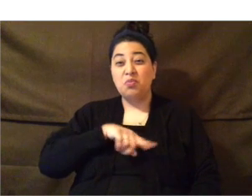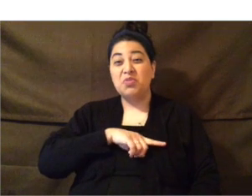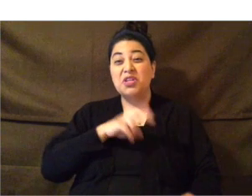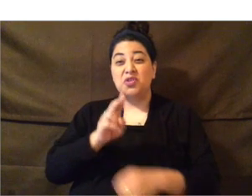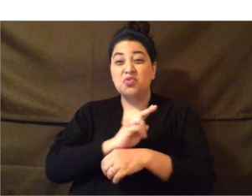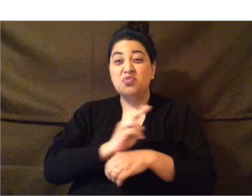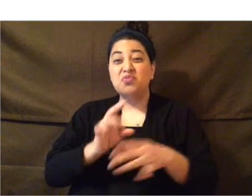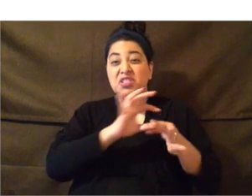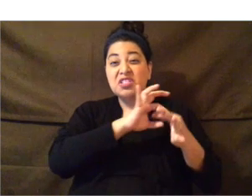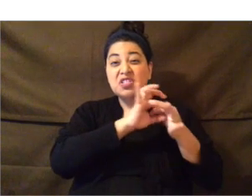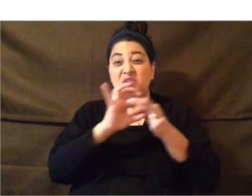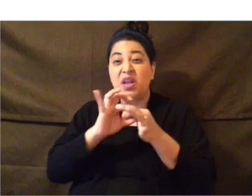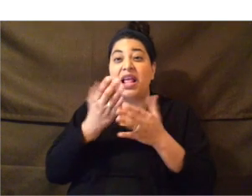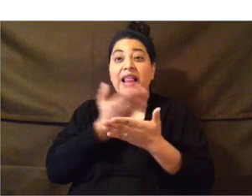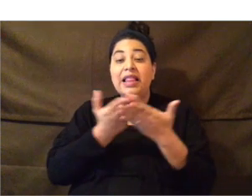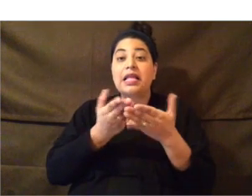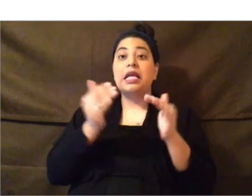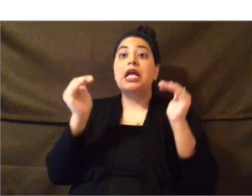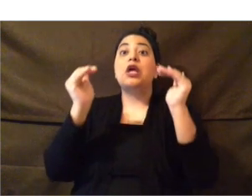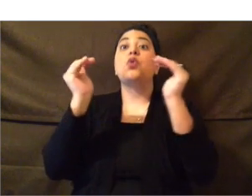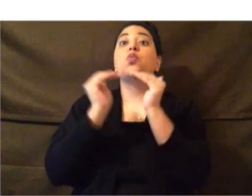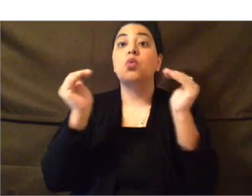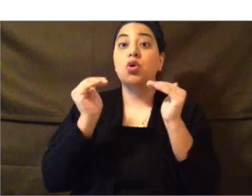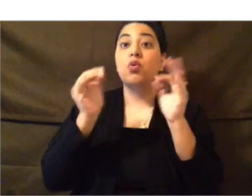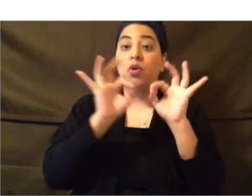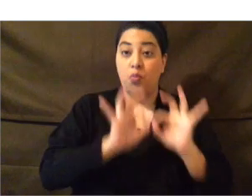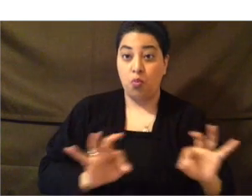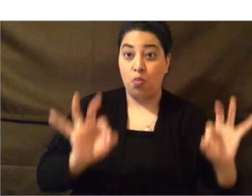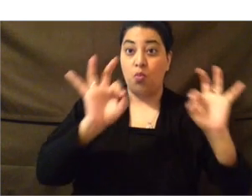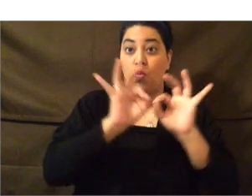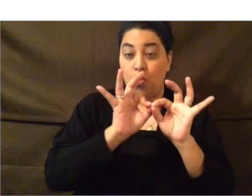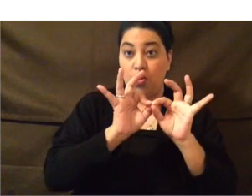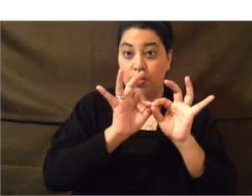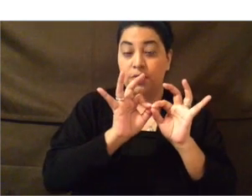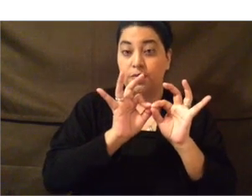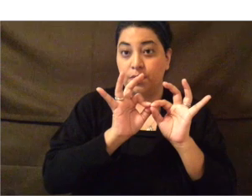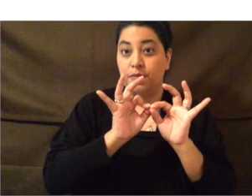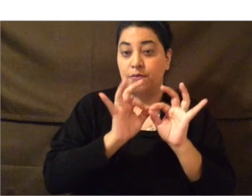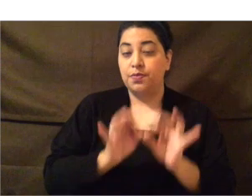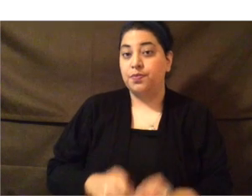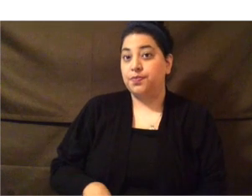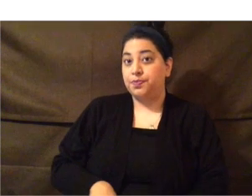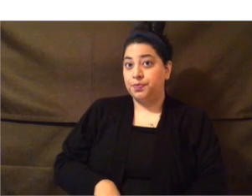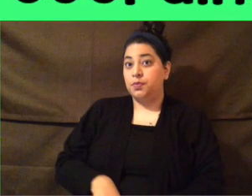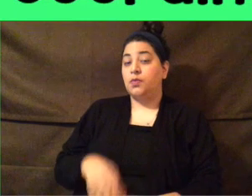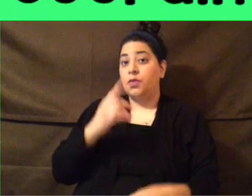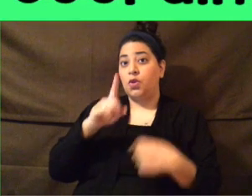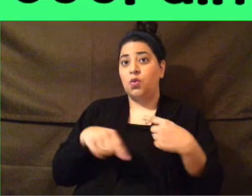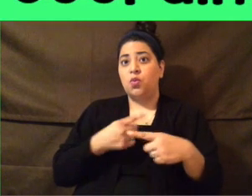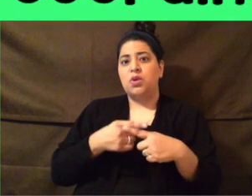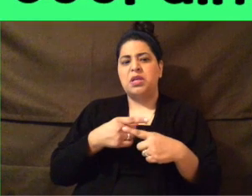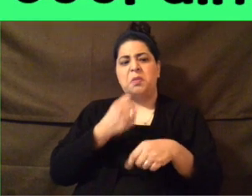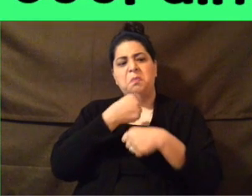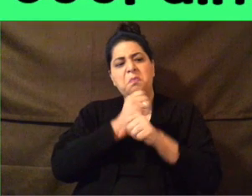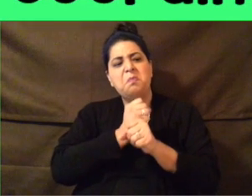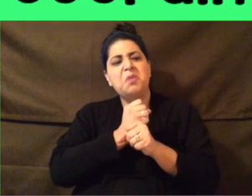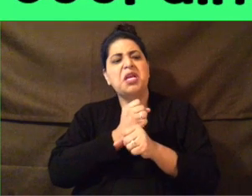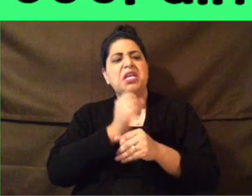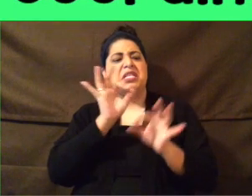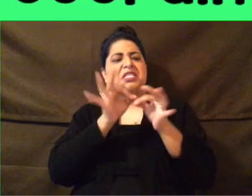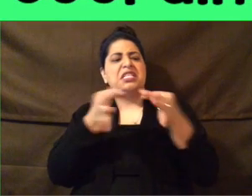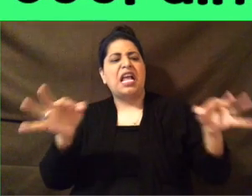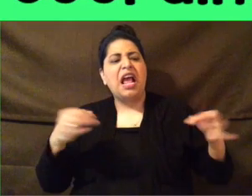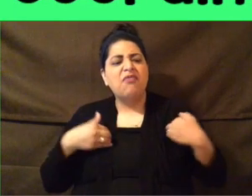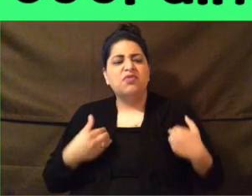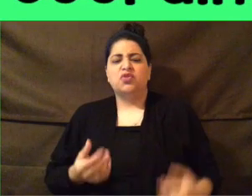those to join things of equal importance. Okay. So, when